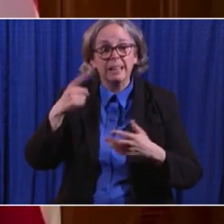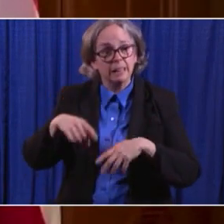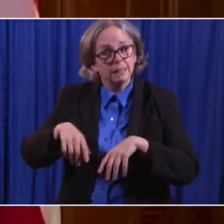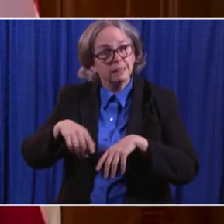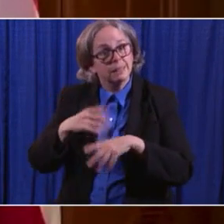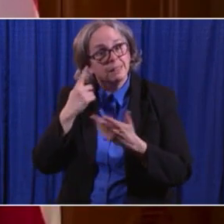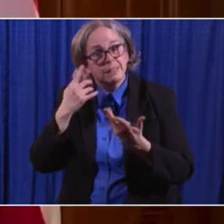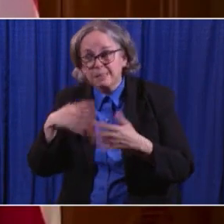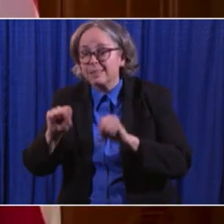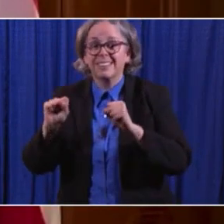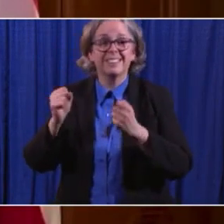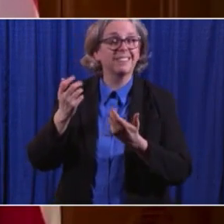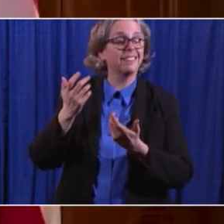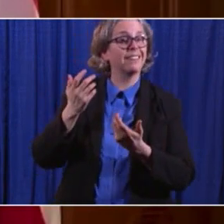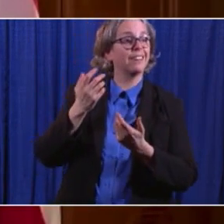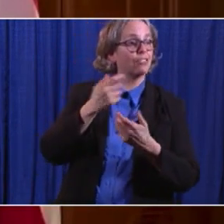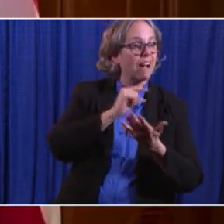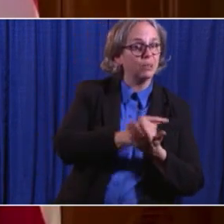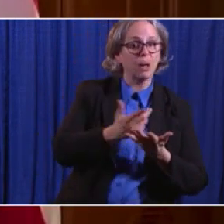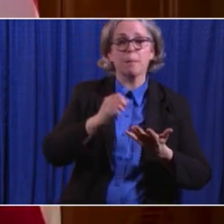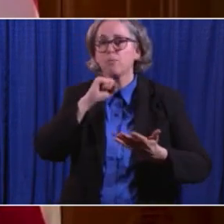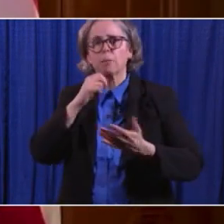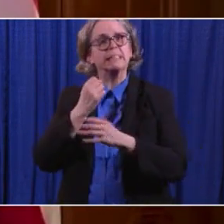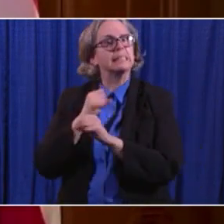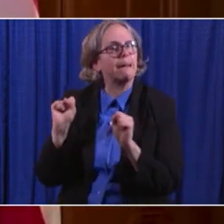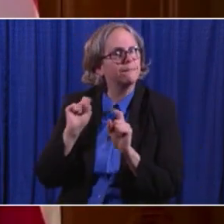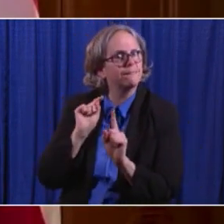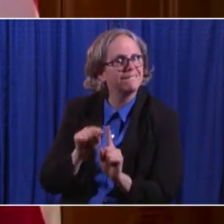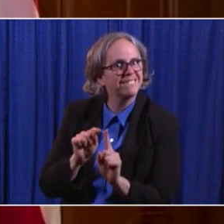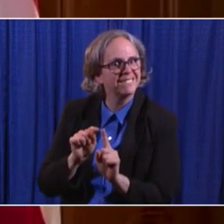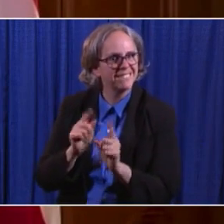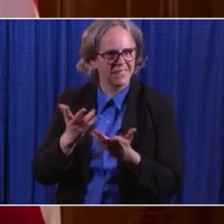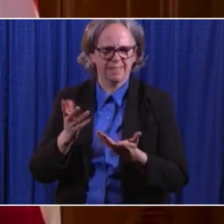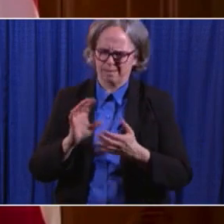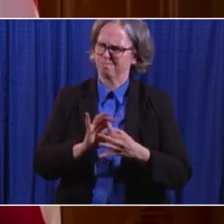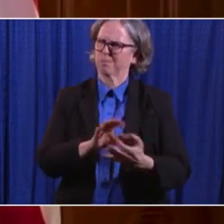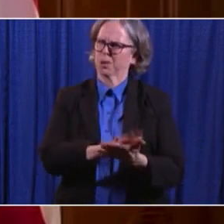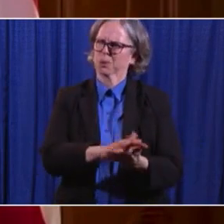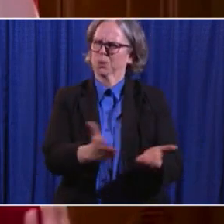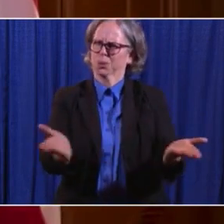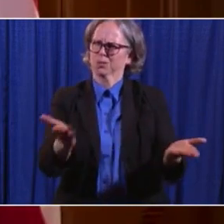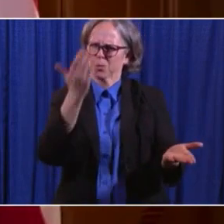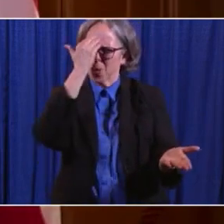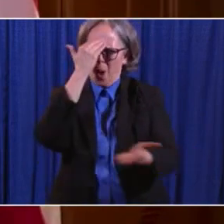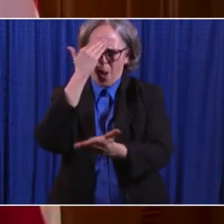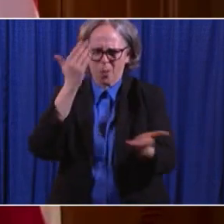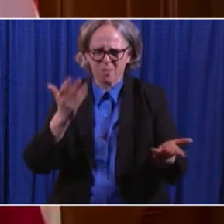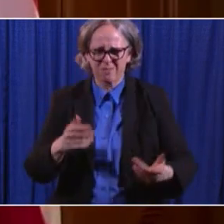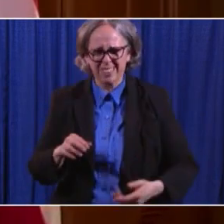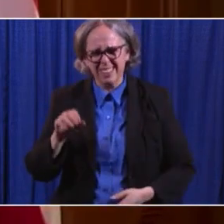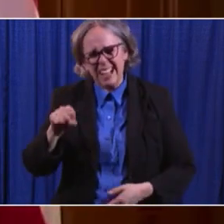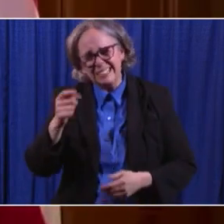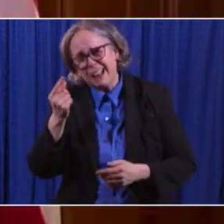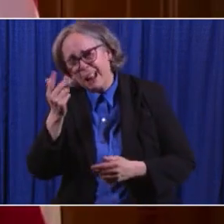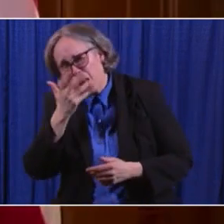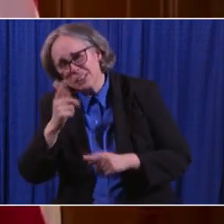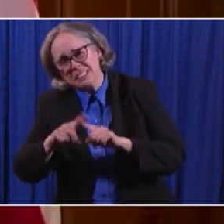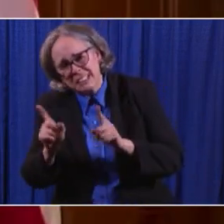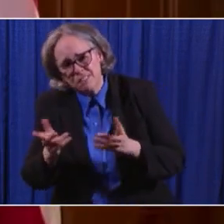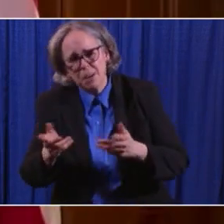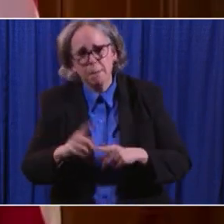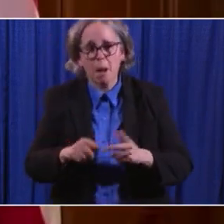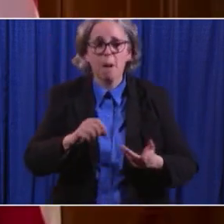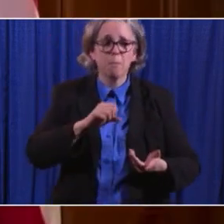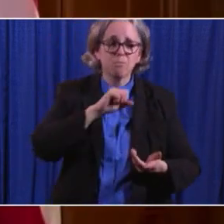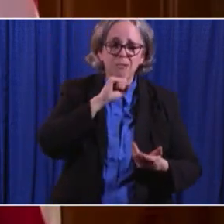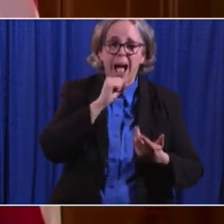phenomenal job at the prom. And yeah, it's a little different. Two people are dancing and, slow dance. They're going